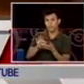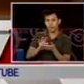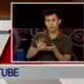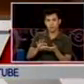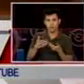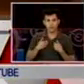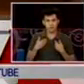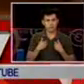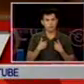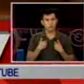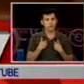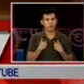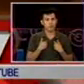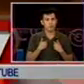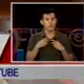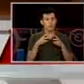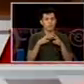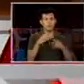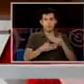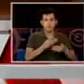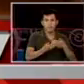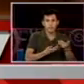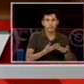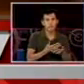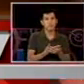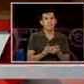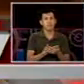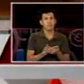exists and it's being operated